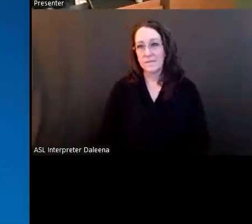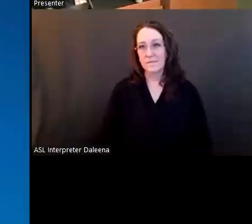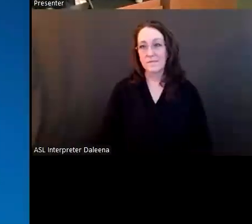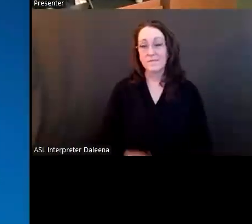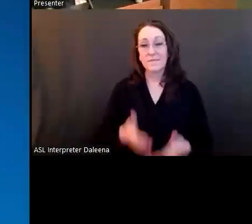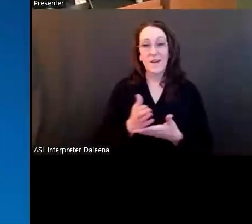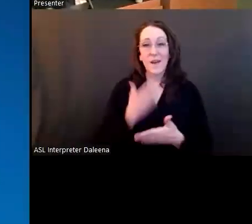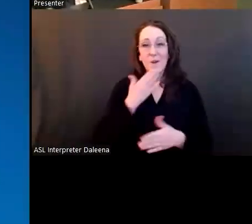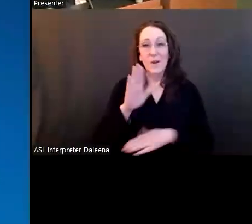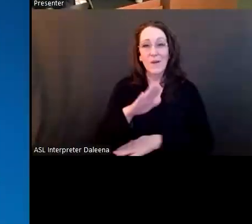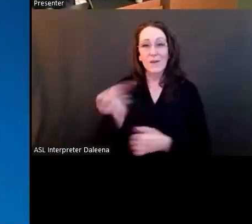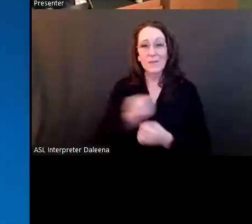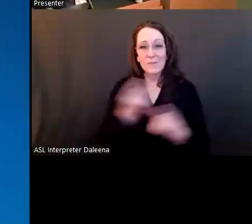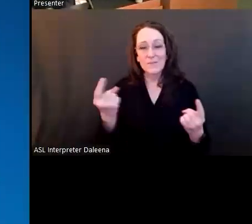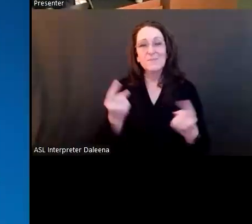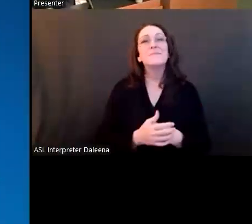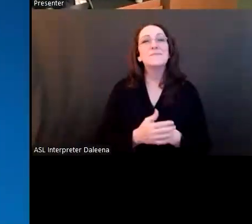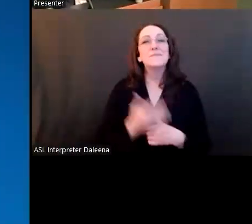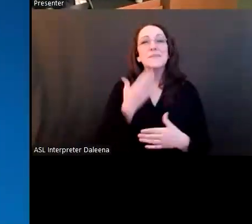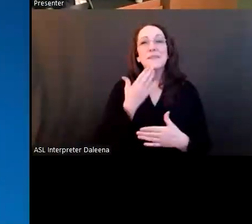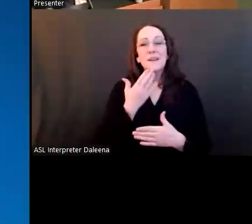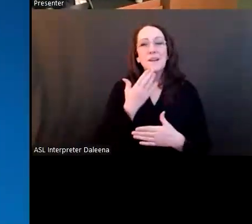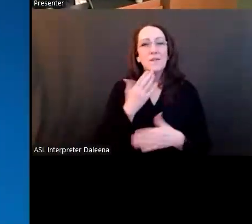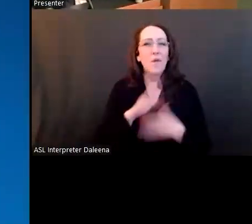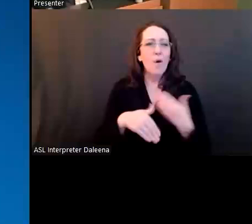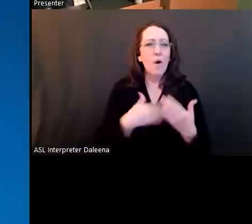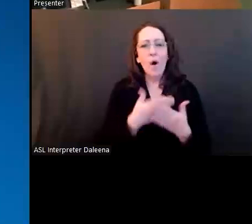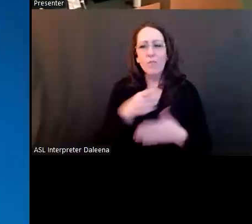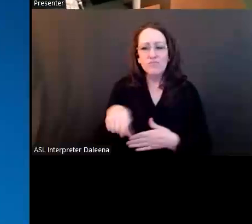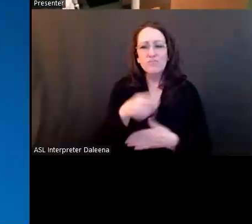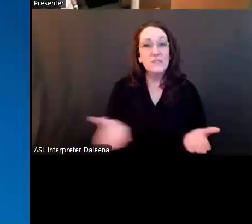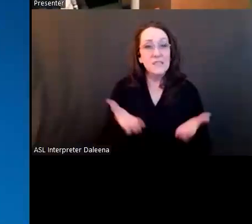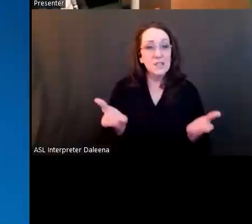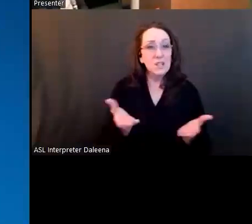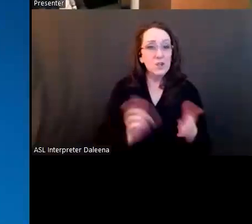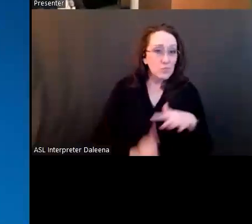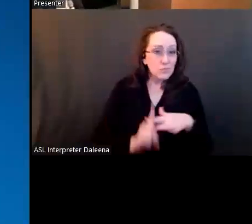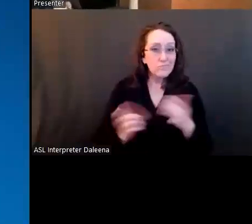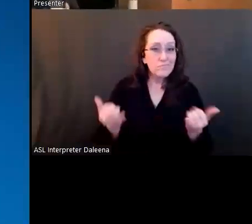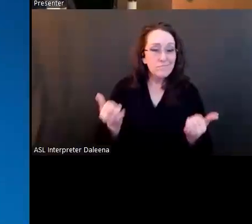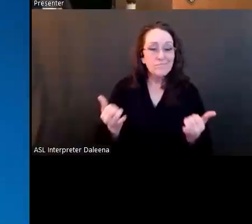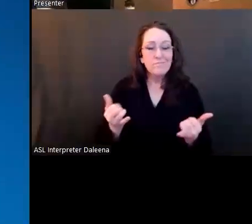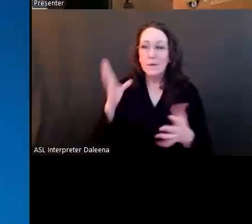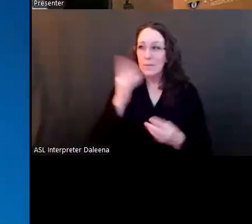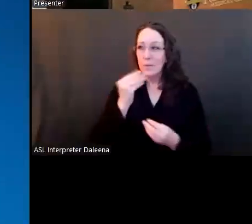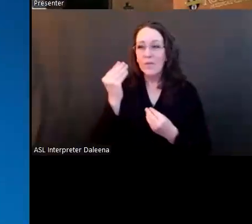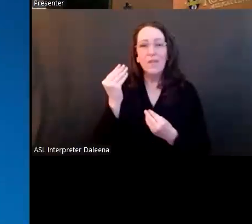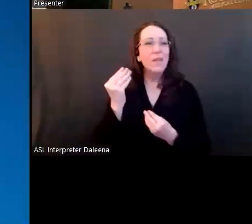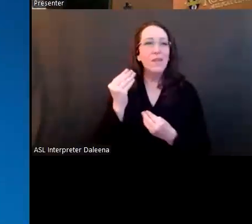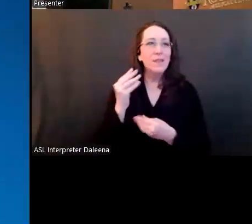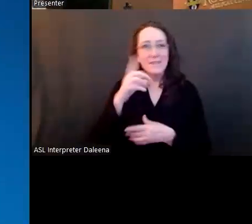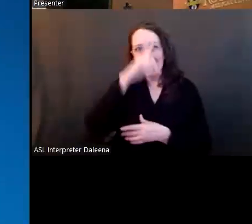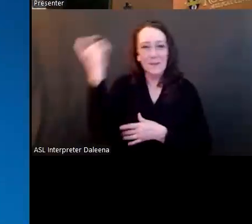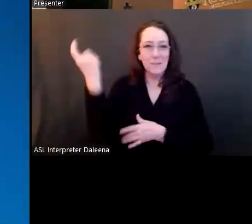All right, good afternoon, everyone, and thanks for all of you who are here who have showed up today on this beautiful summer day in